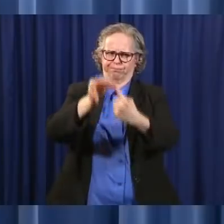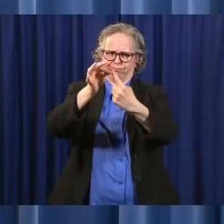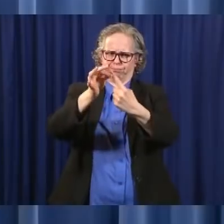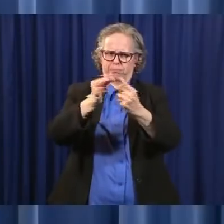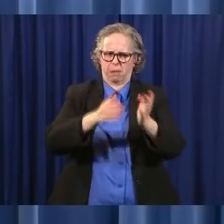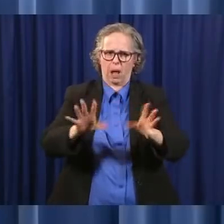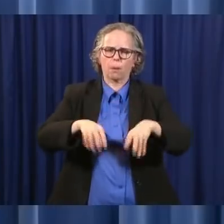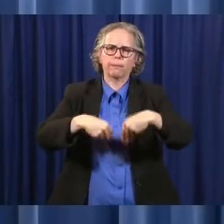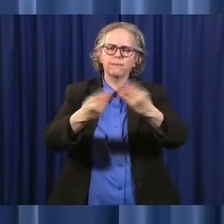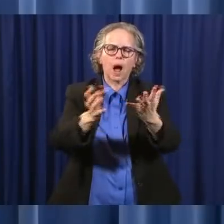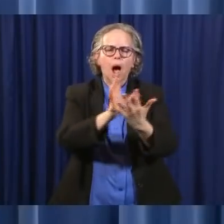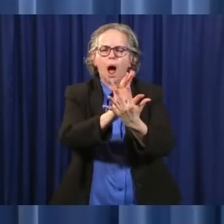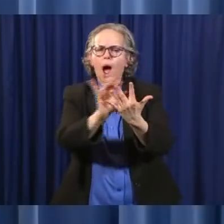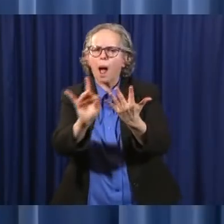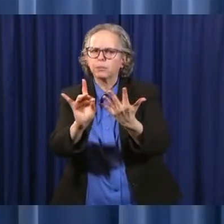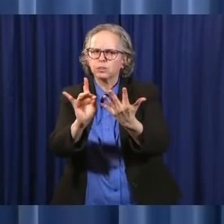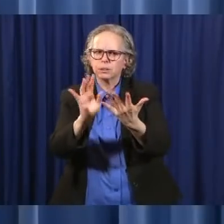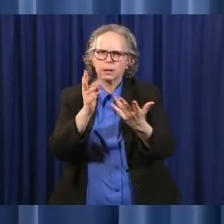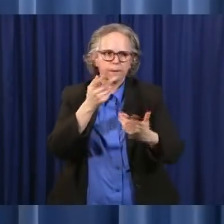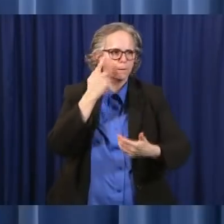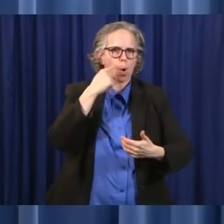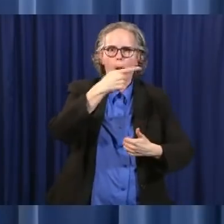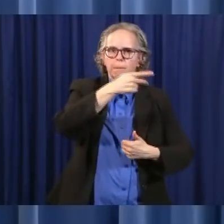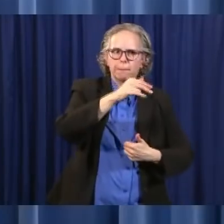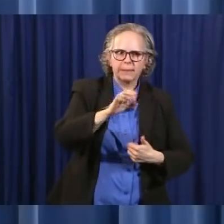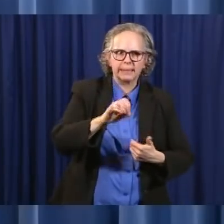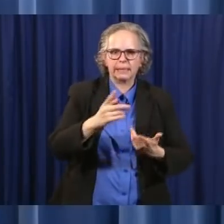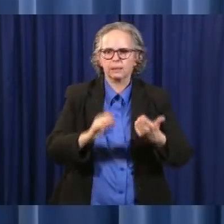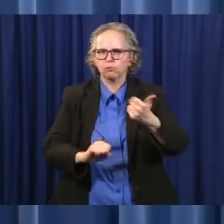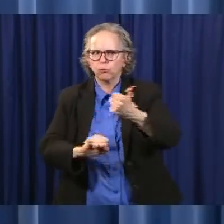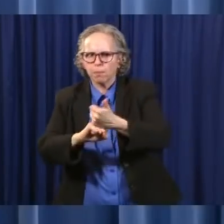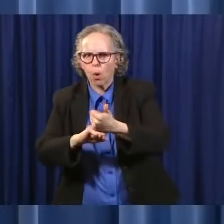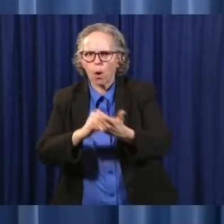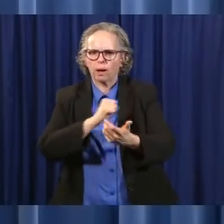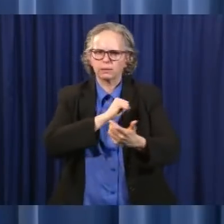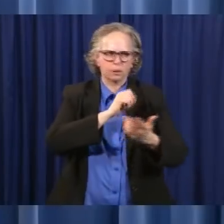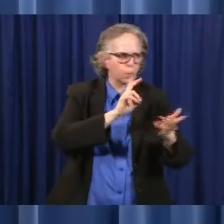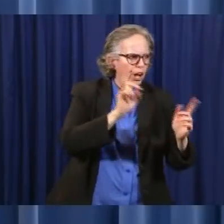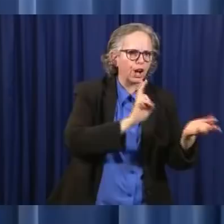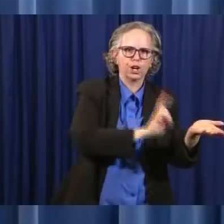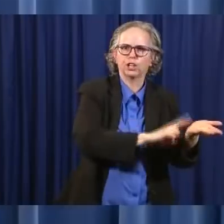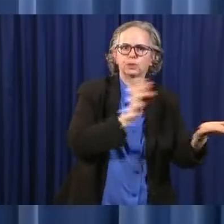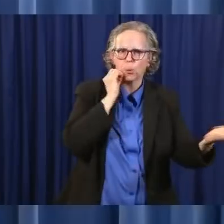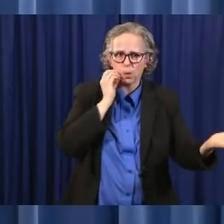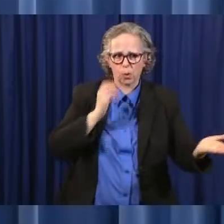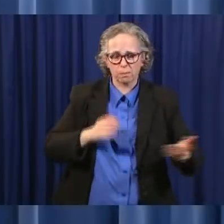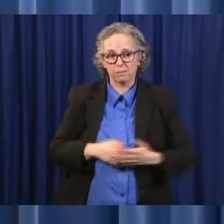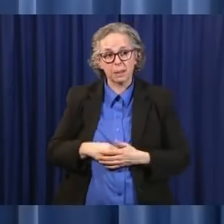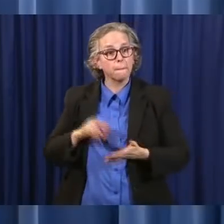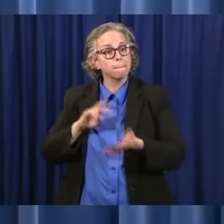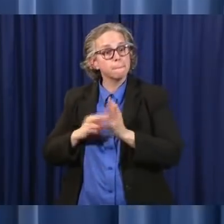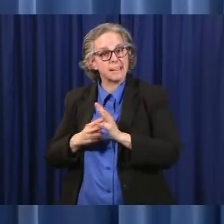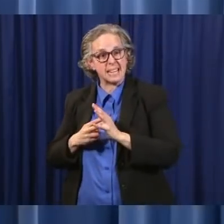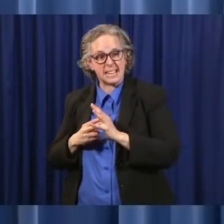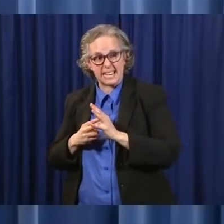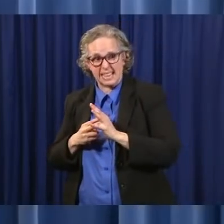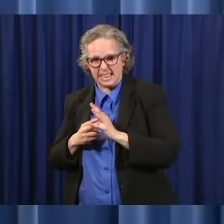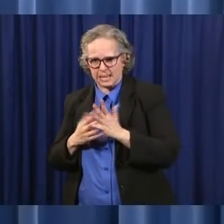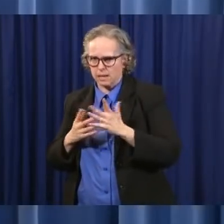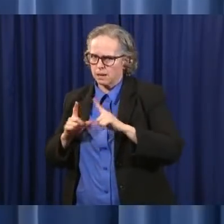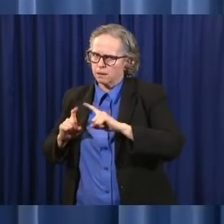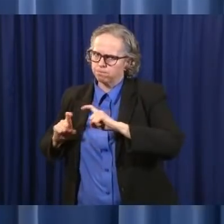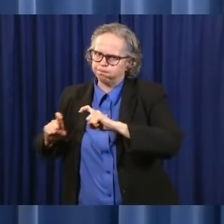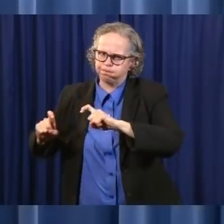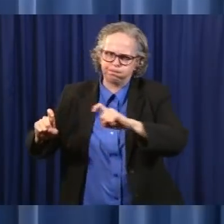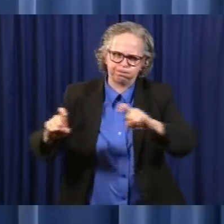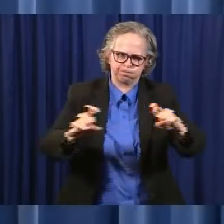the PPE into the nursing home. It involves having a robust testing whenever there is a